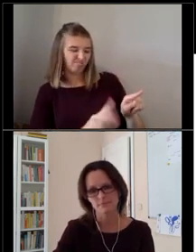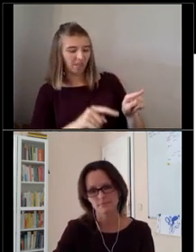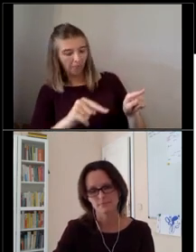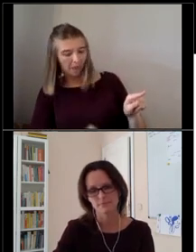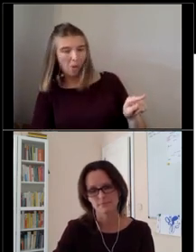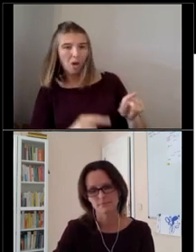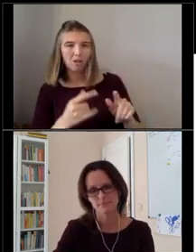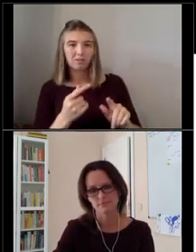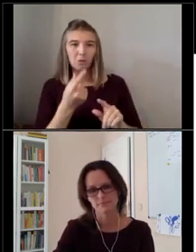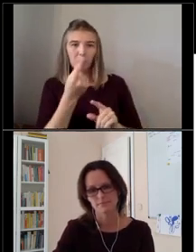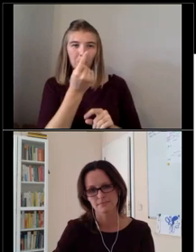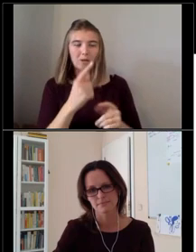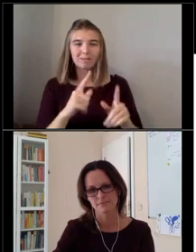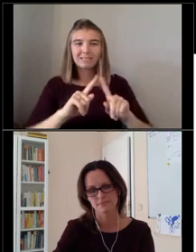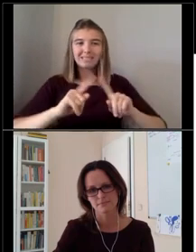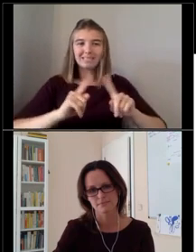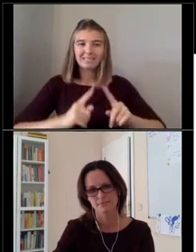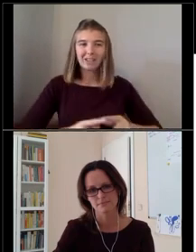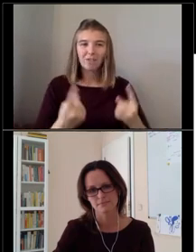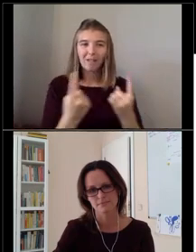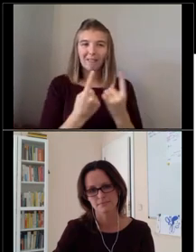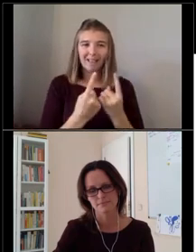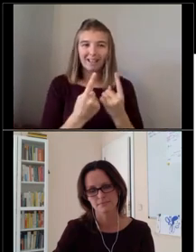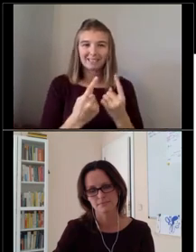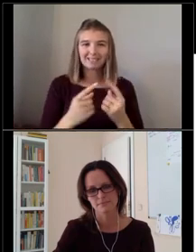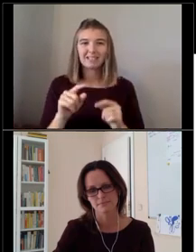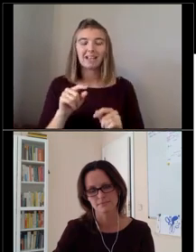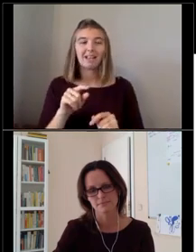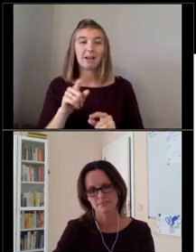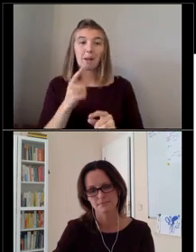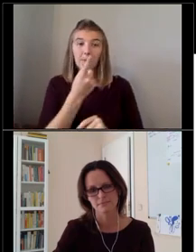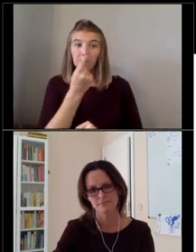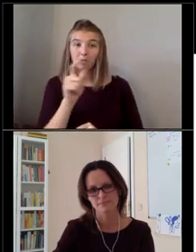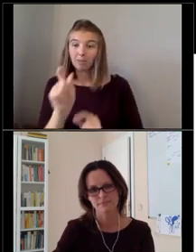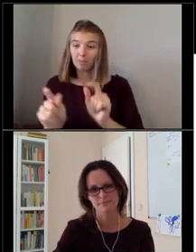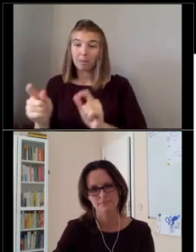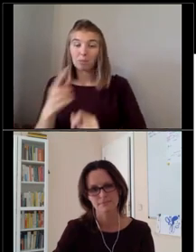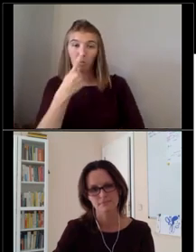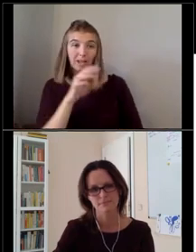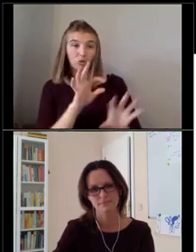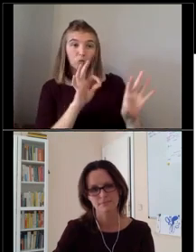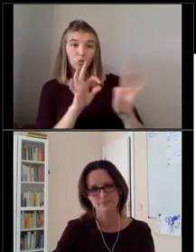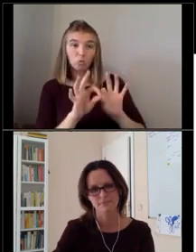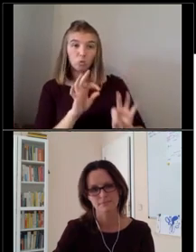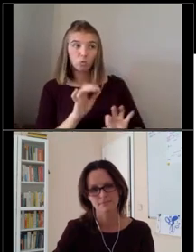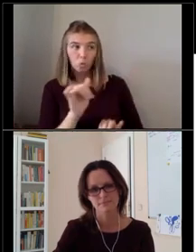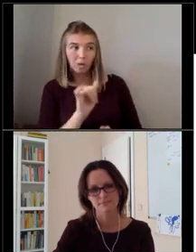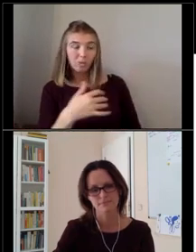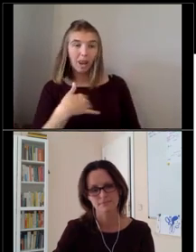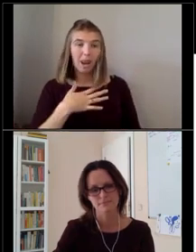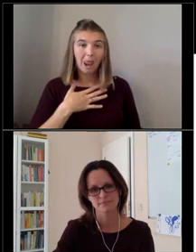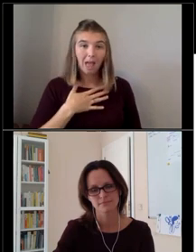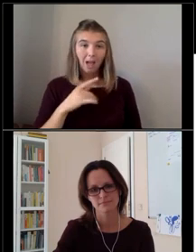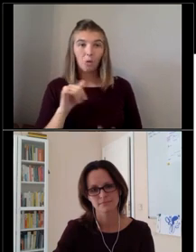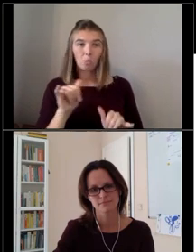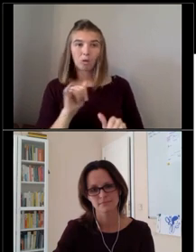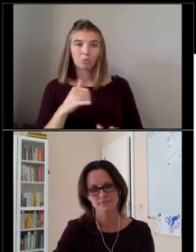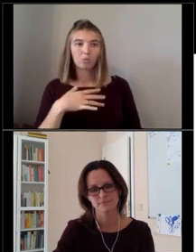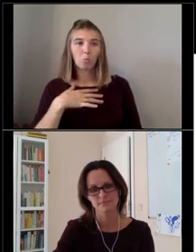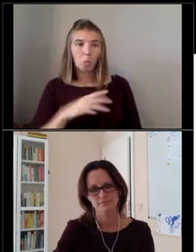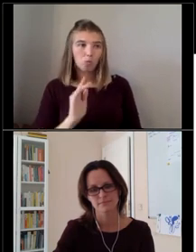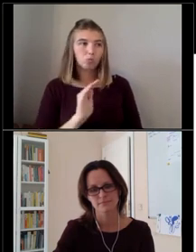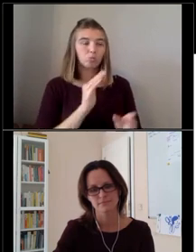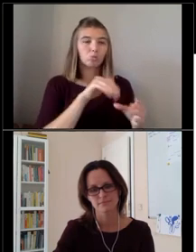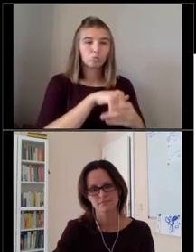regular intervals, and be careful that you don't congest people's calendar too much. But I think it's been regular enough to help build that kind